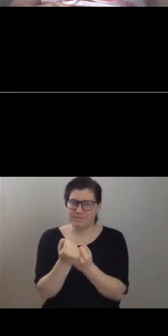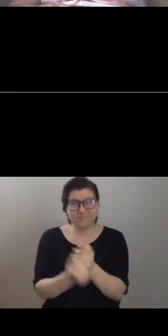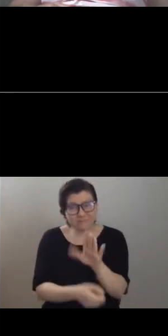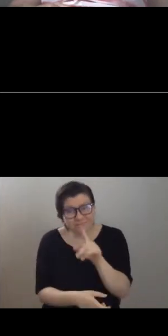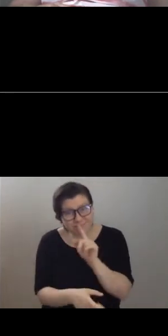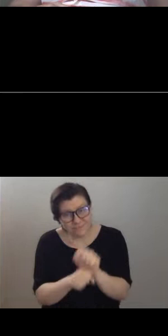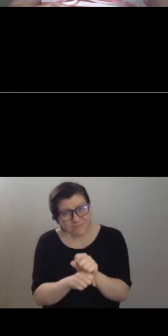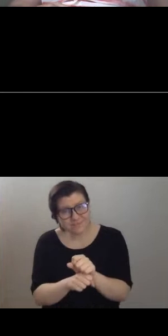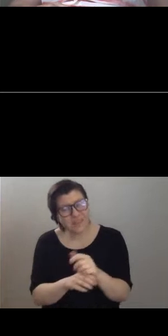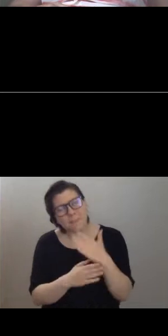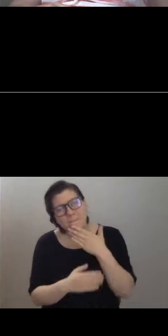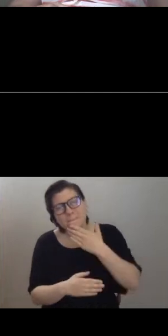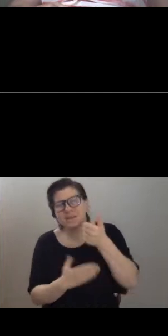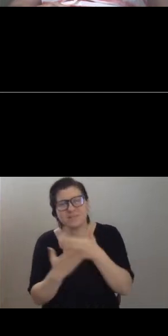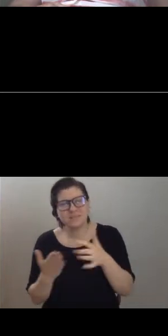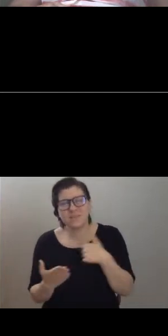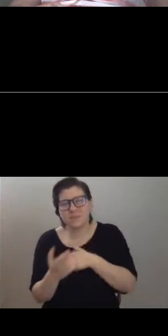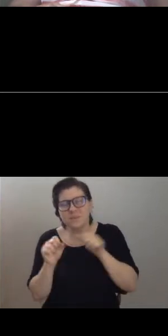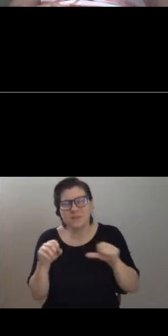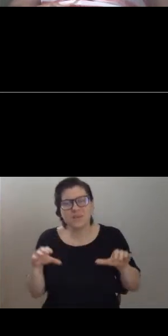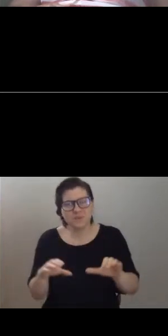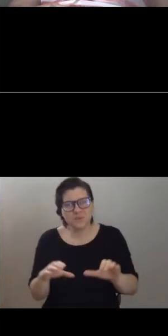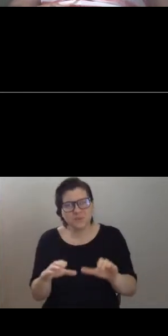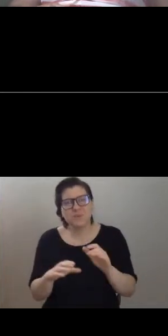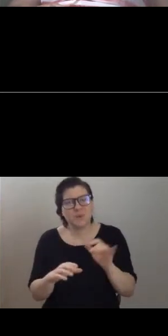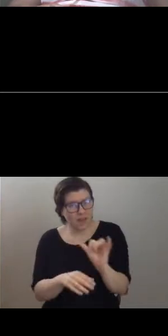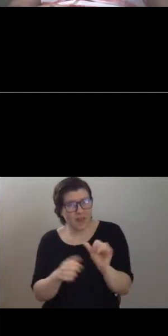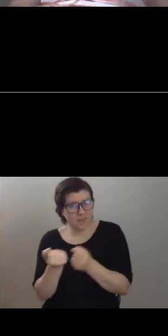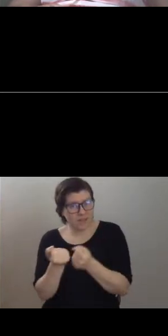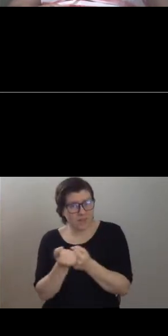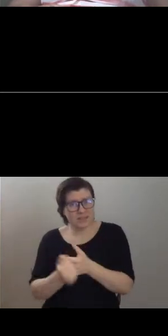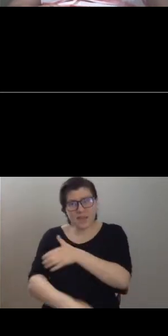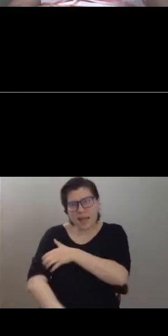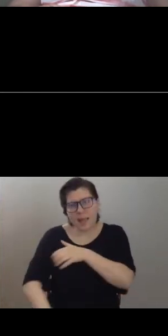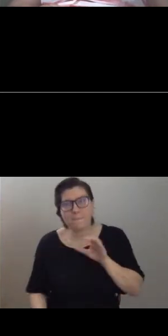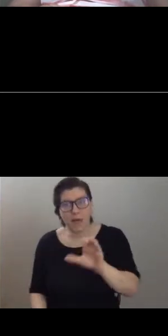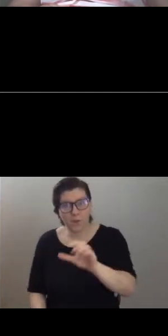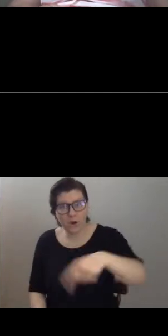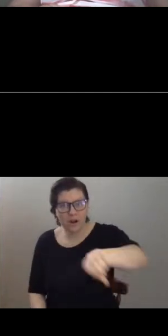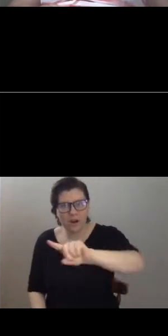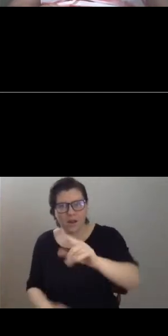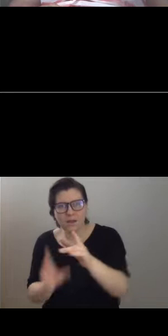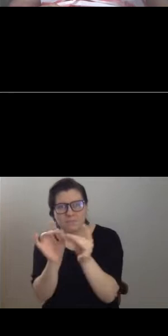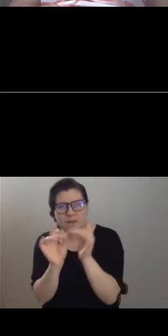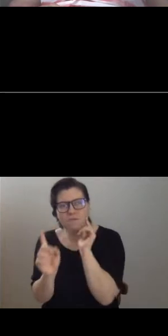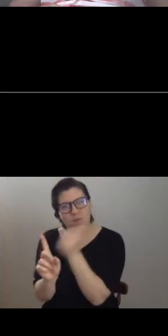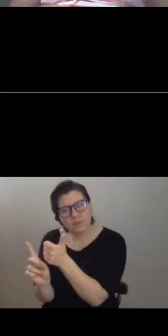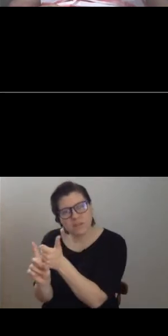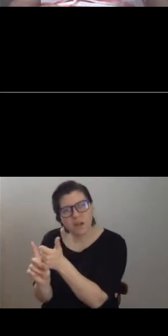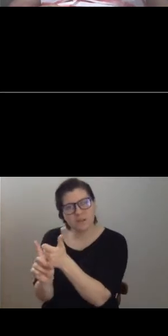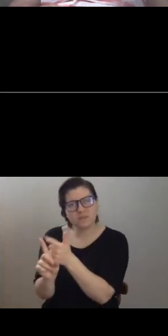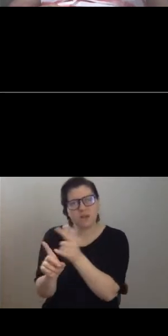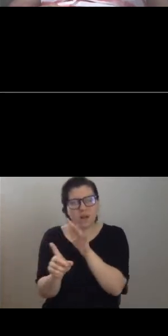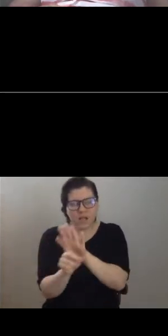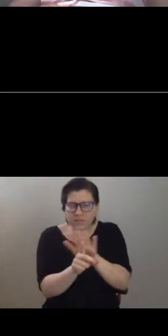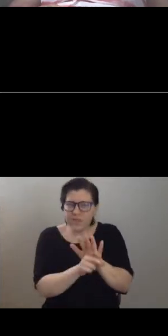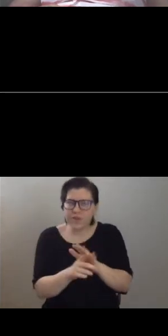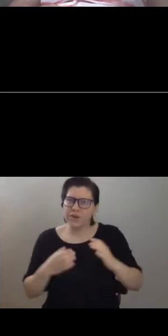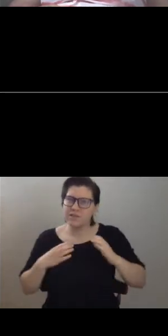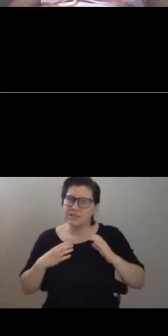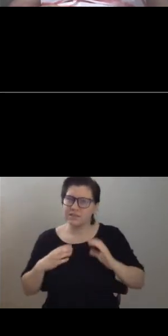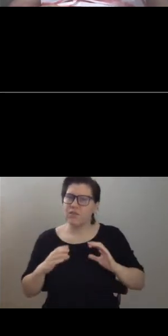as advocates is to empower people to speak for themselves, to ensure their civil rights are fully